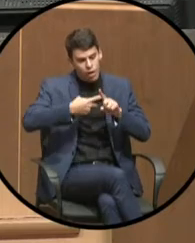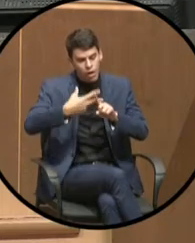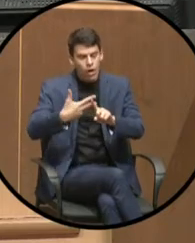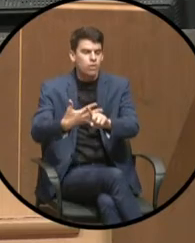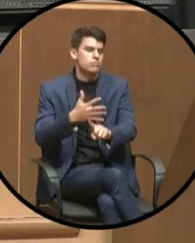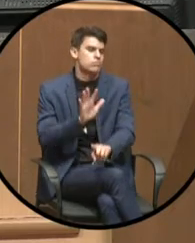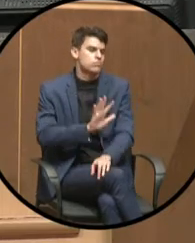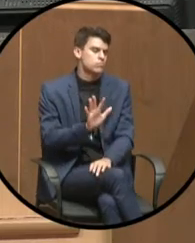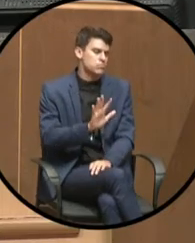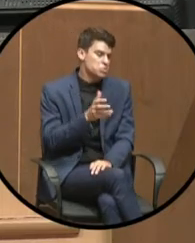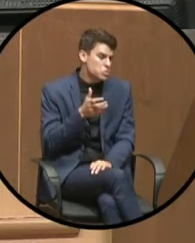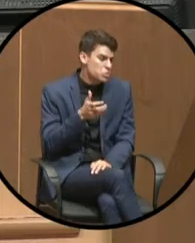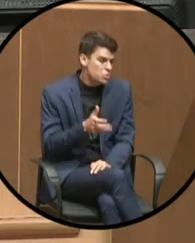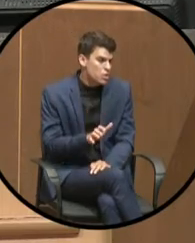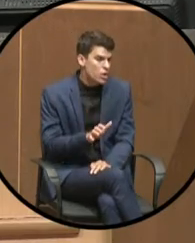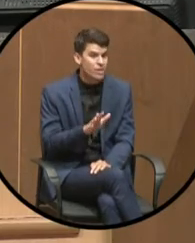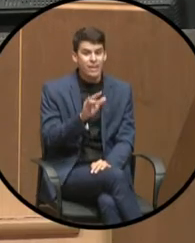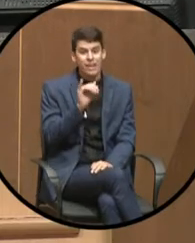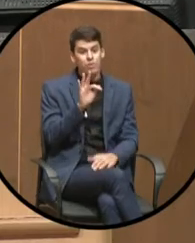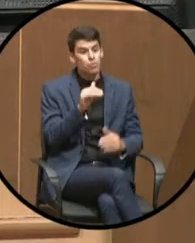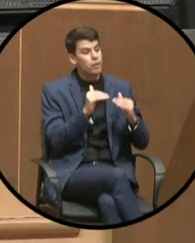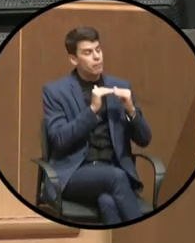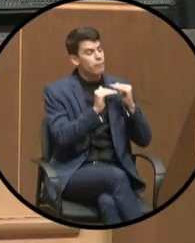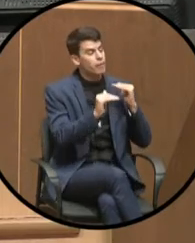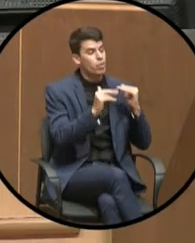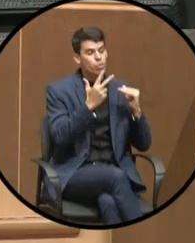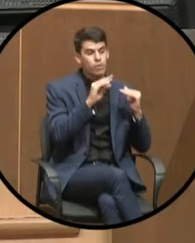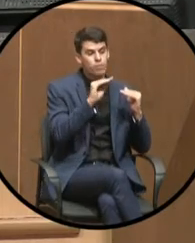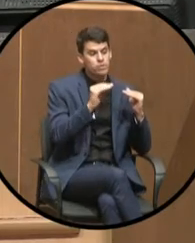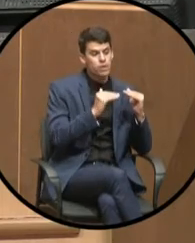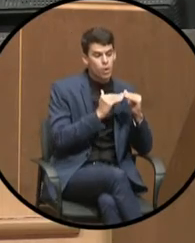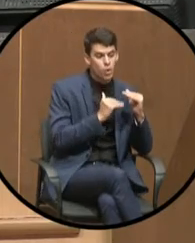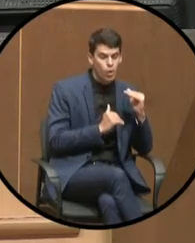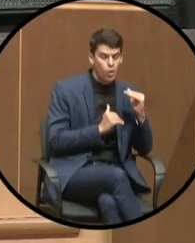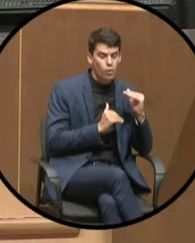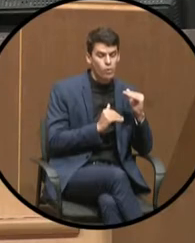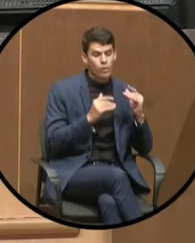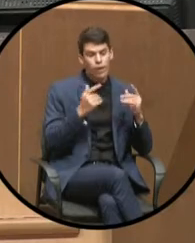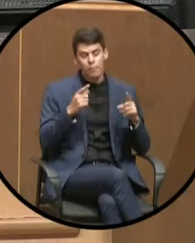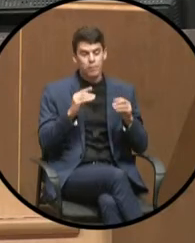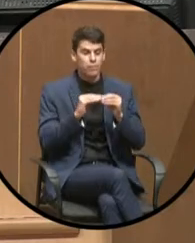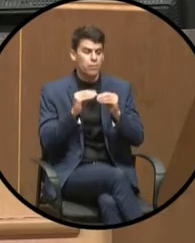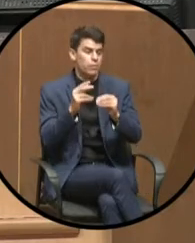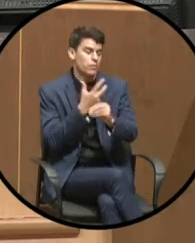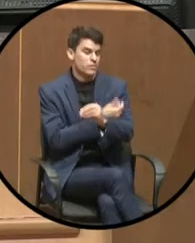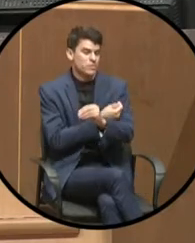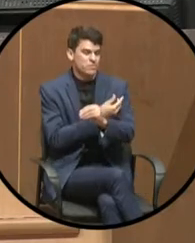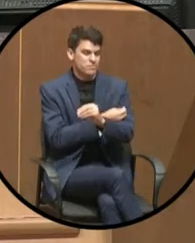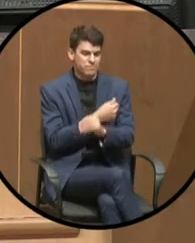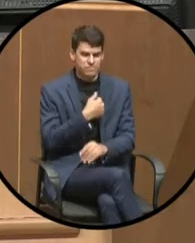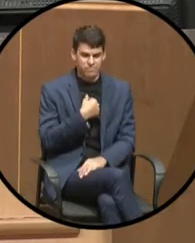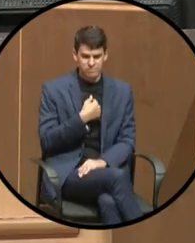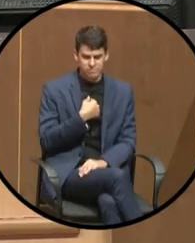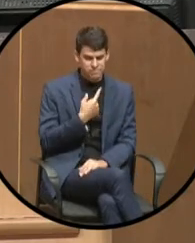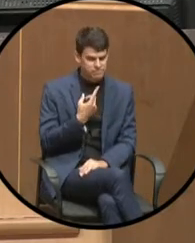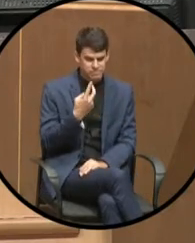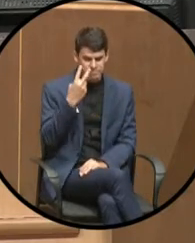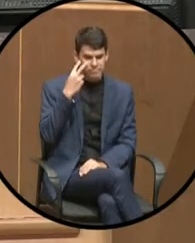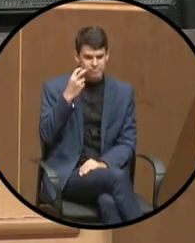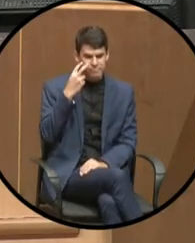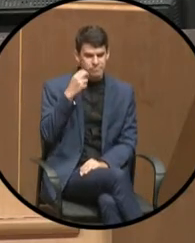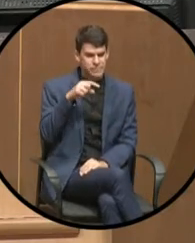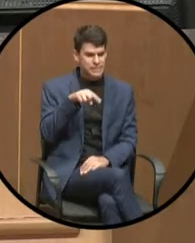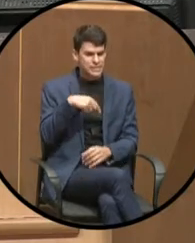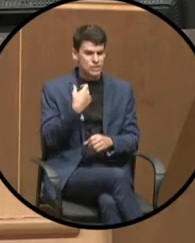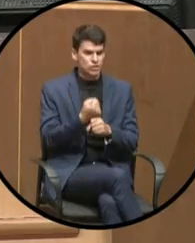done. If we stayed at 3% or lower, as more vaccines become available, I don't anticipate this being a year